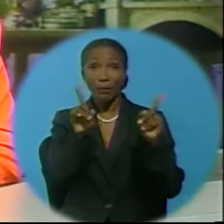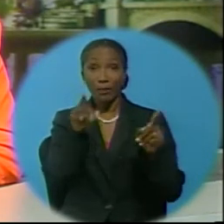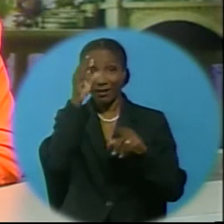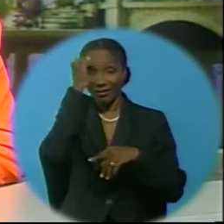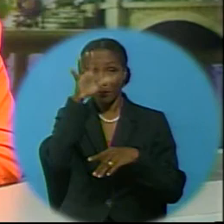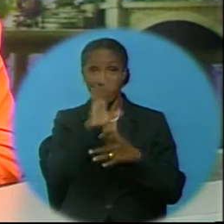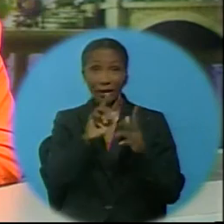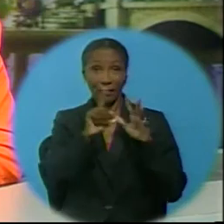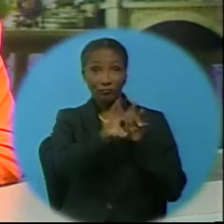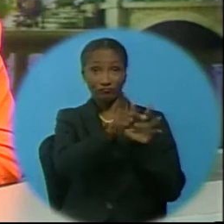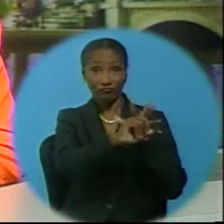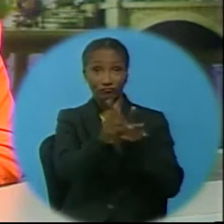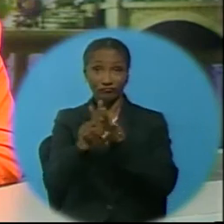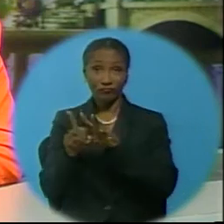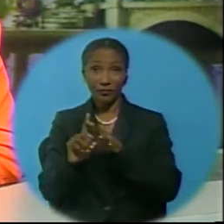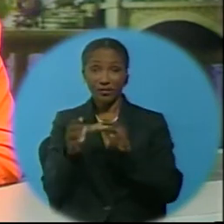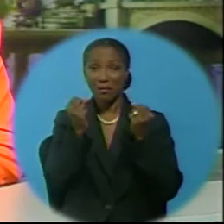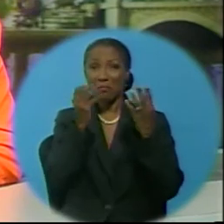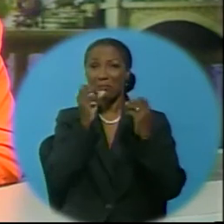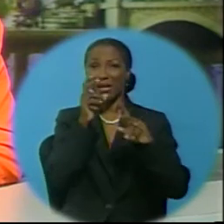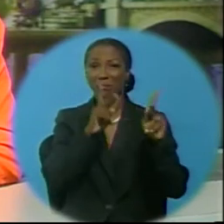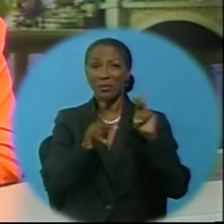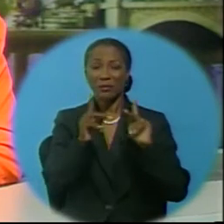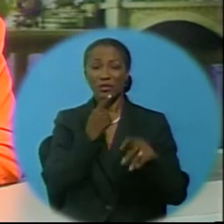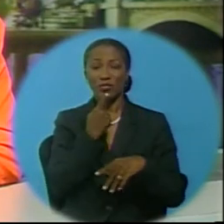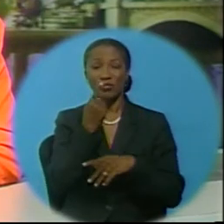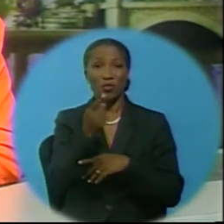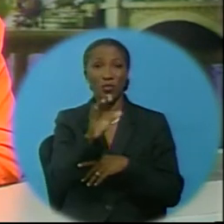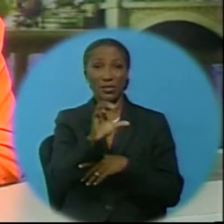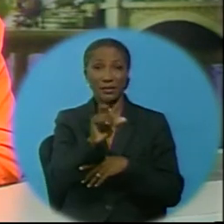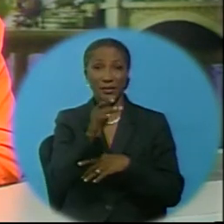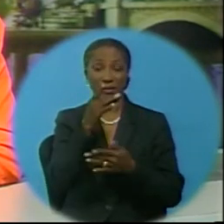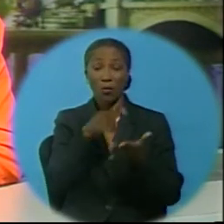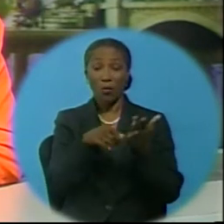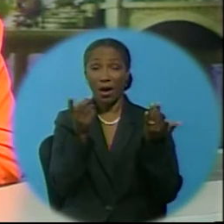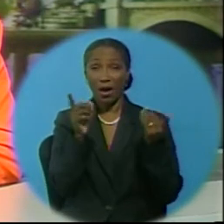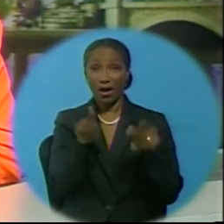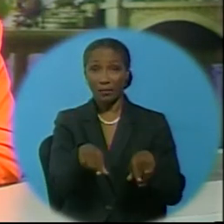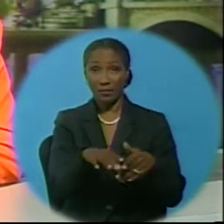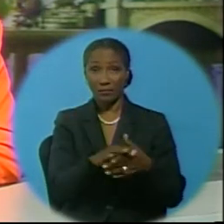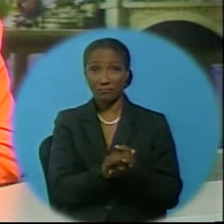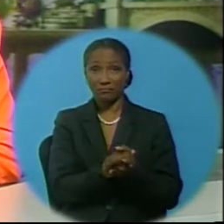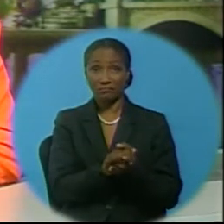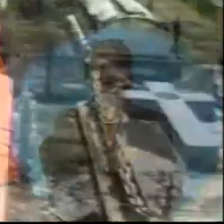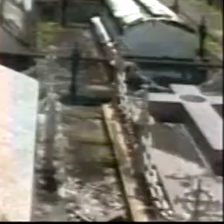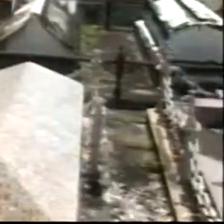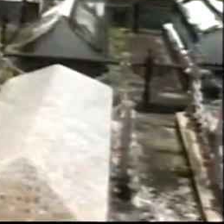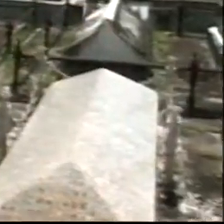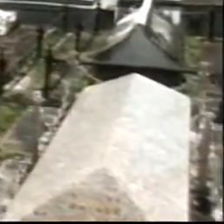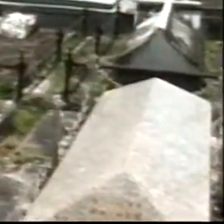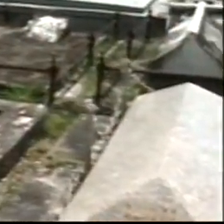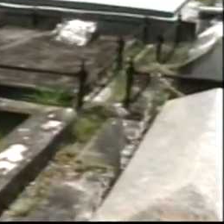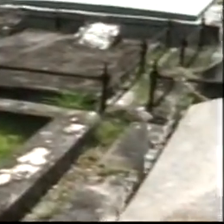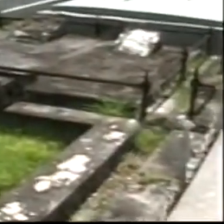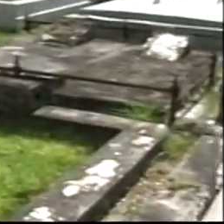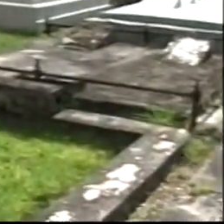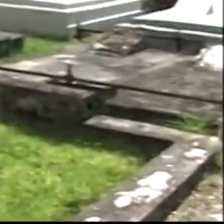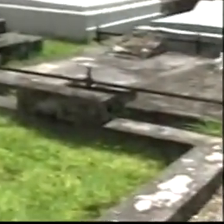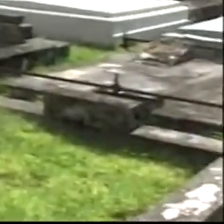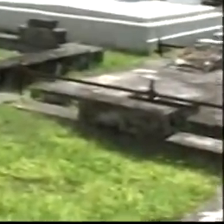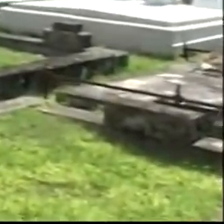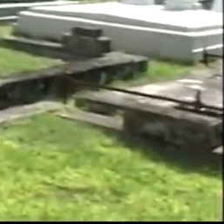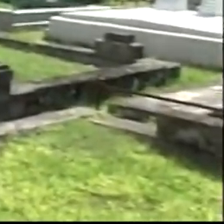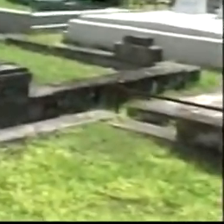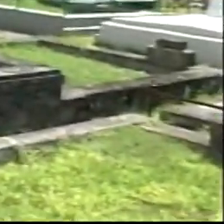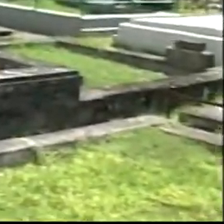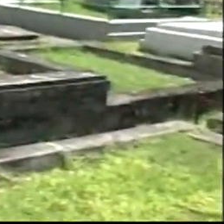area. Several terrified residents told CBC what they witnessed. It was country and western in here this morning. One